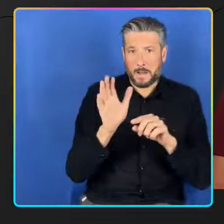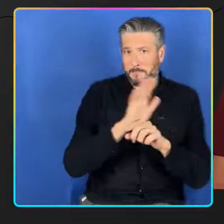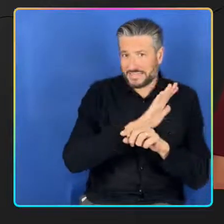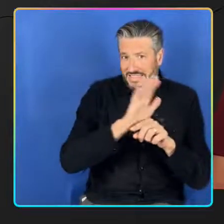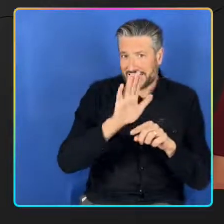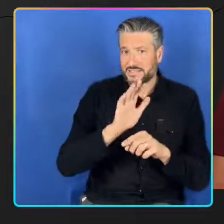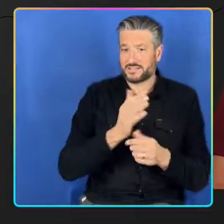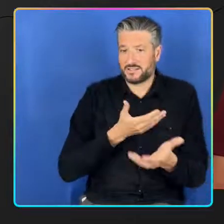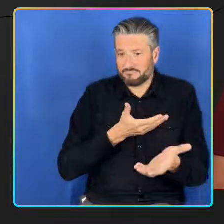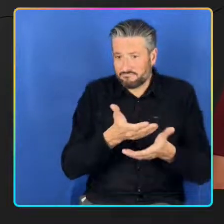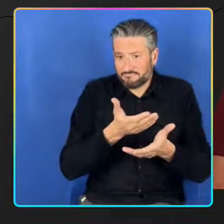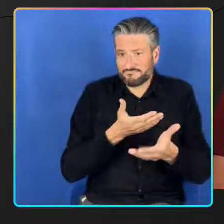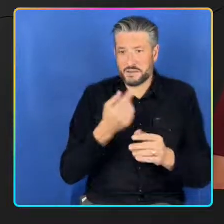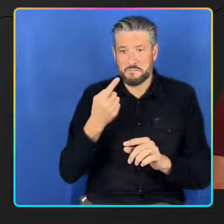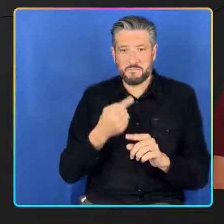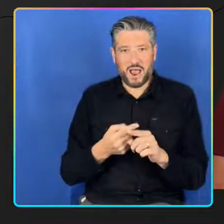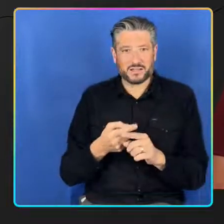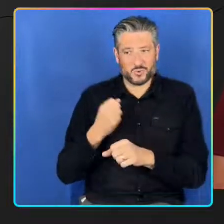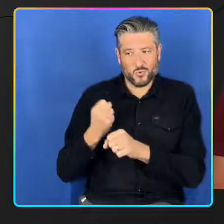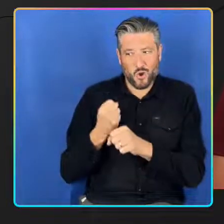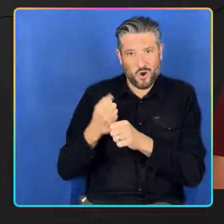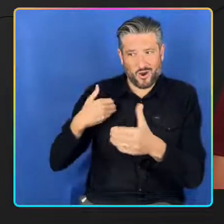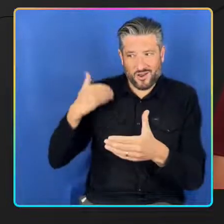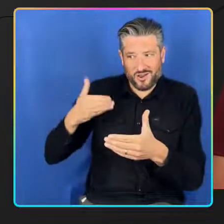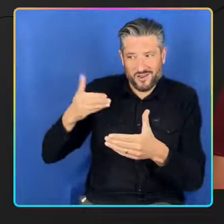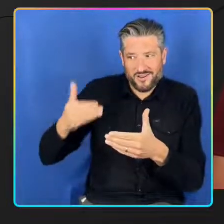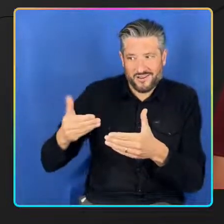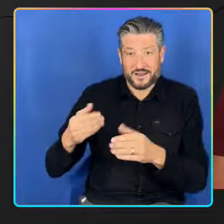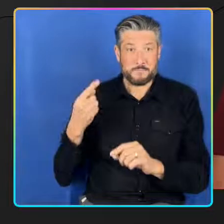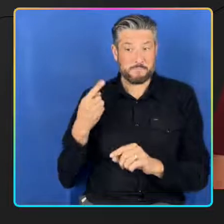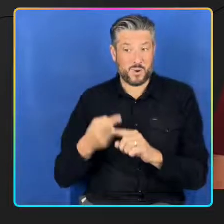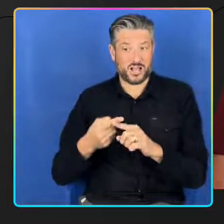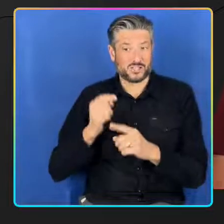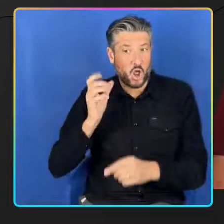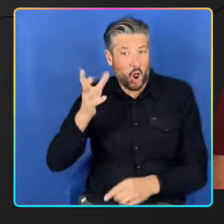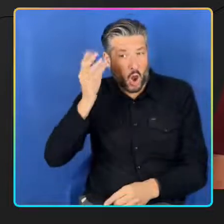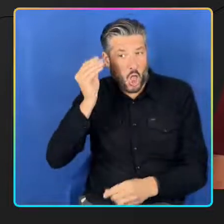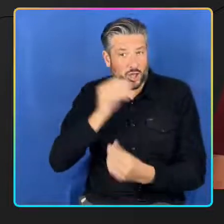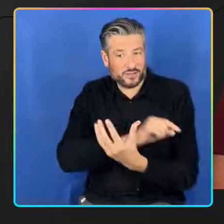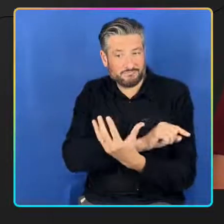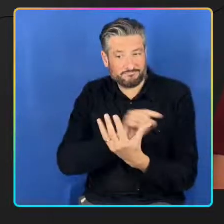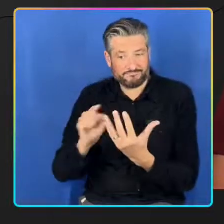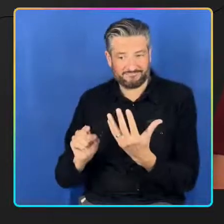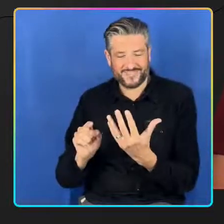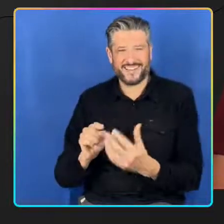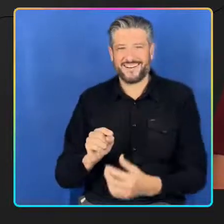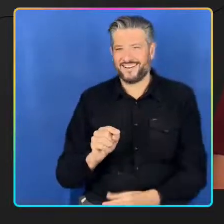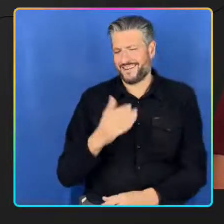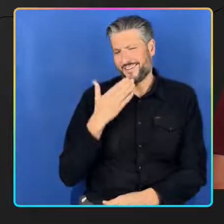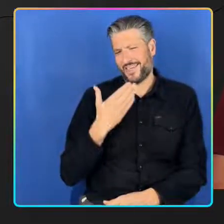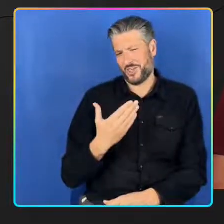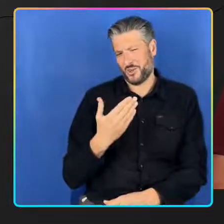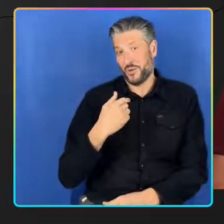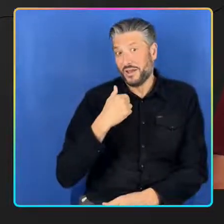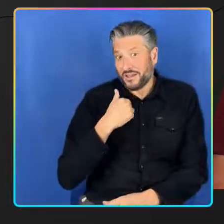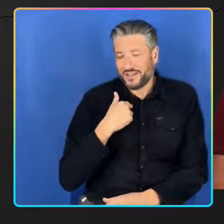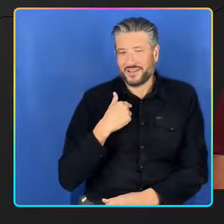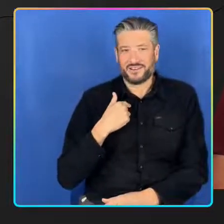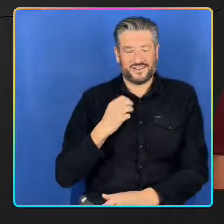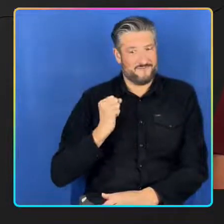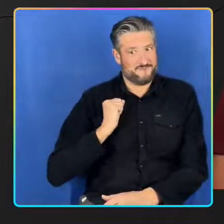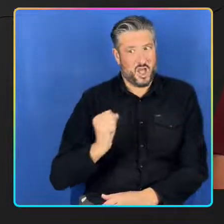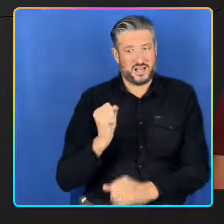and the variety in your learning. And thank you for taking on our quickfire questions also. I know they're nerve-wracking, but you did a wonderful job.